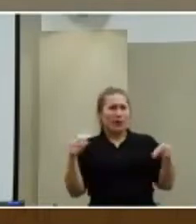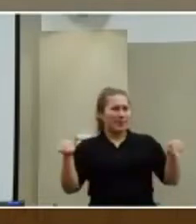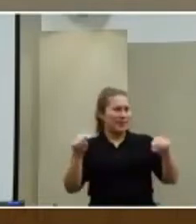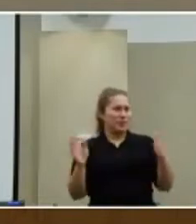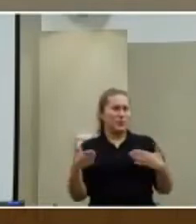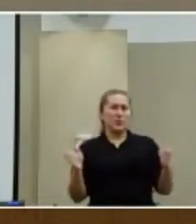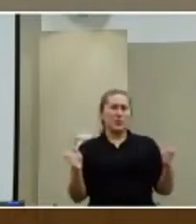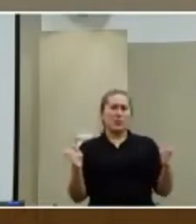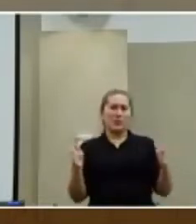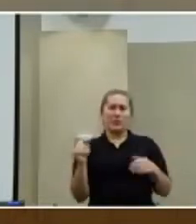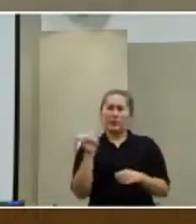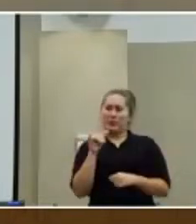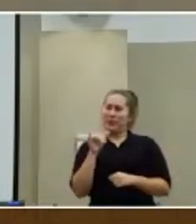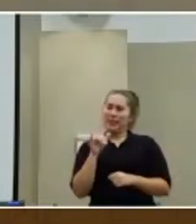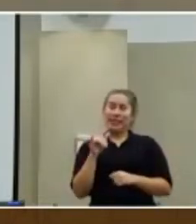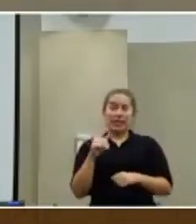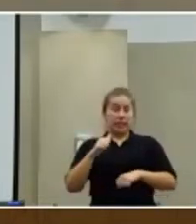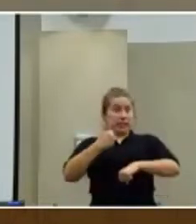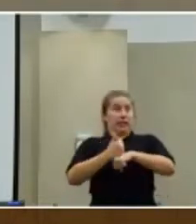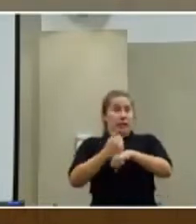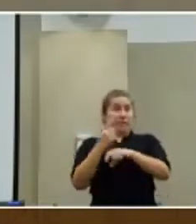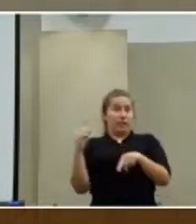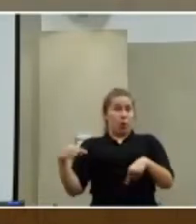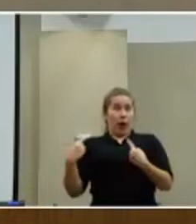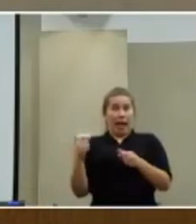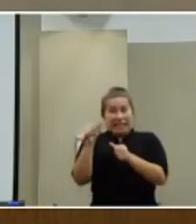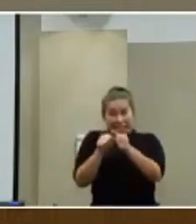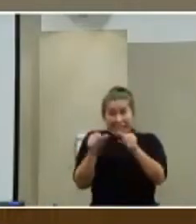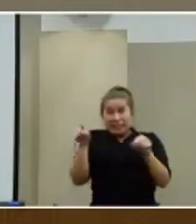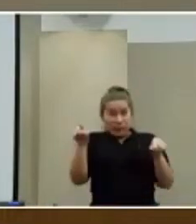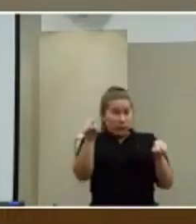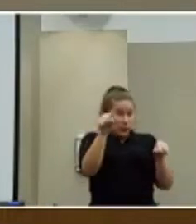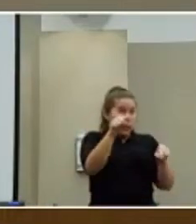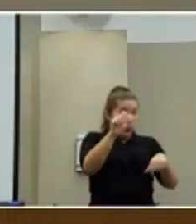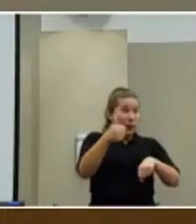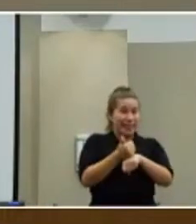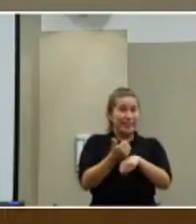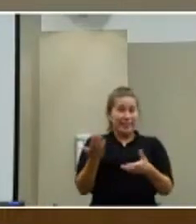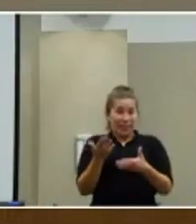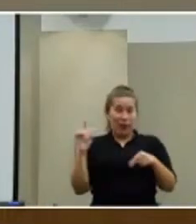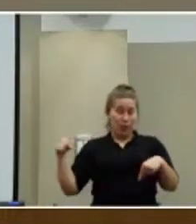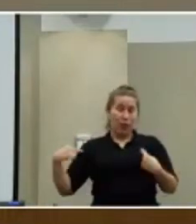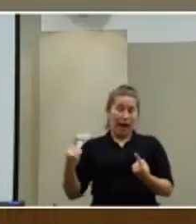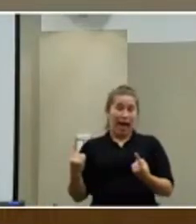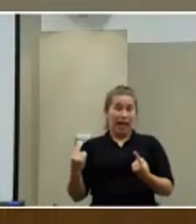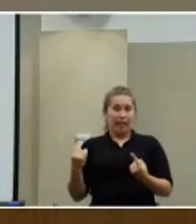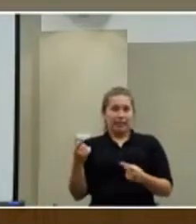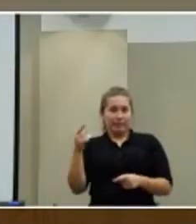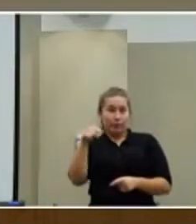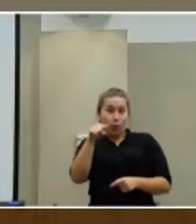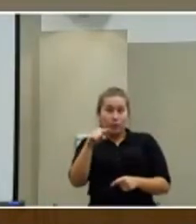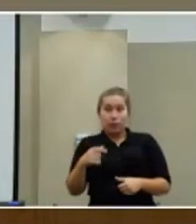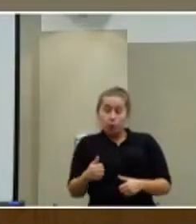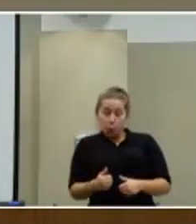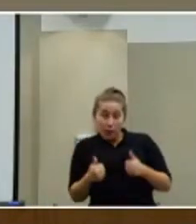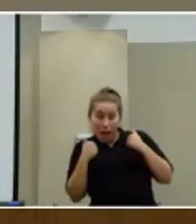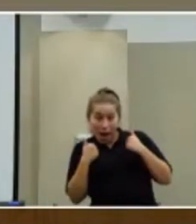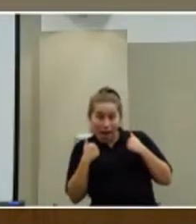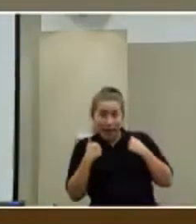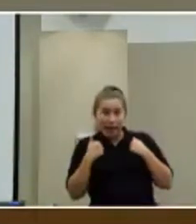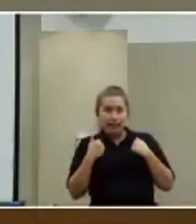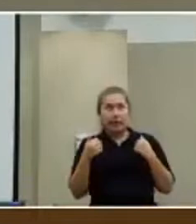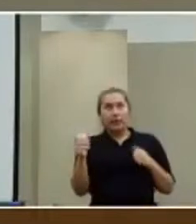So we've been around for a while. Each of you have been around for a while. And for those that are even younger, a